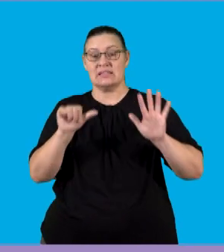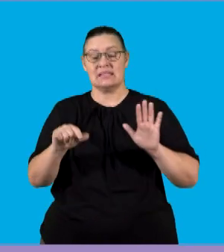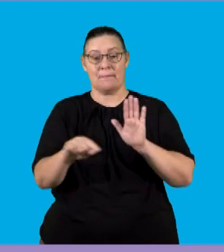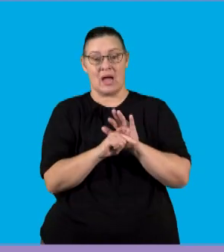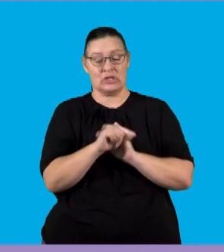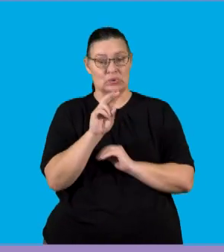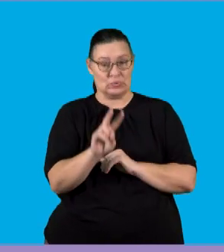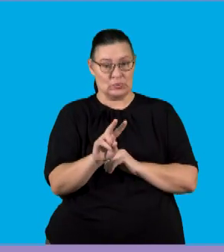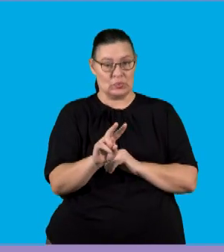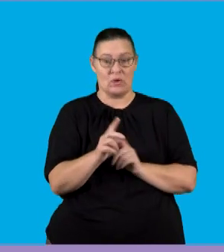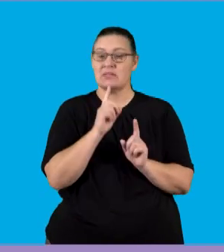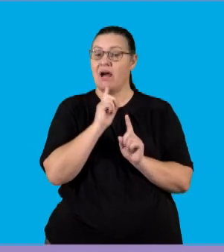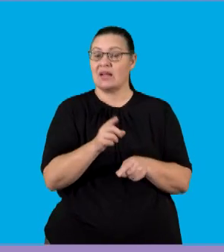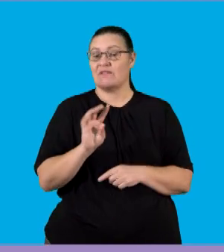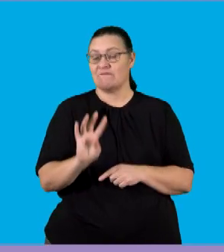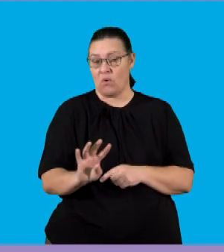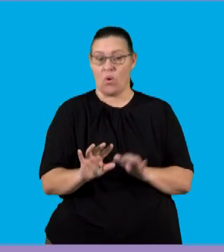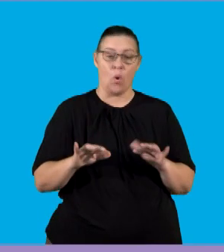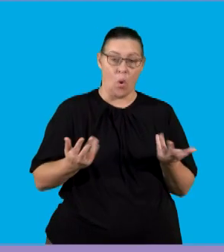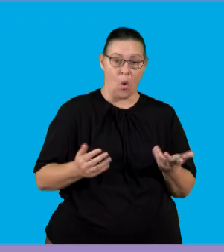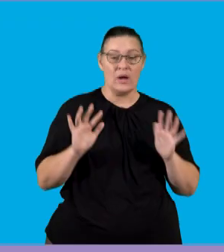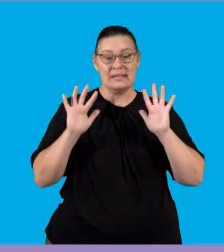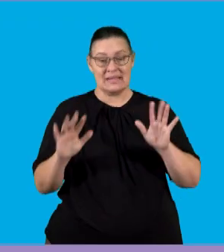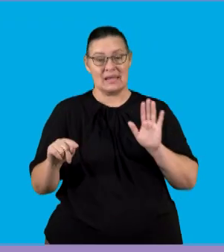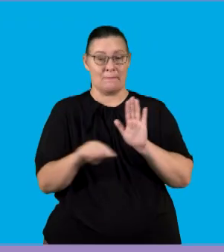minus 2, which is going to give us a 4, or we can